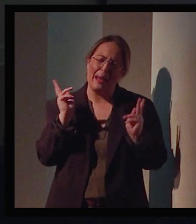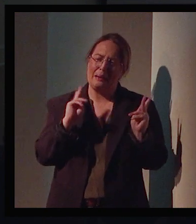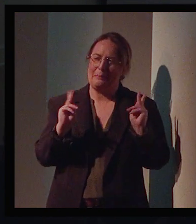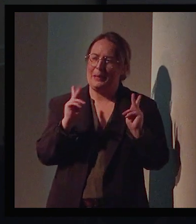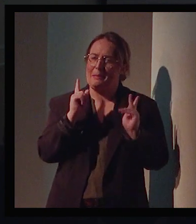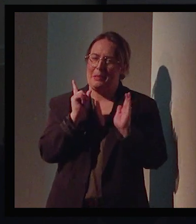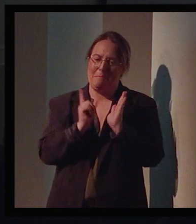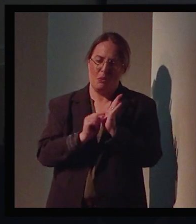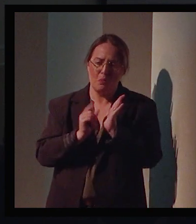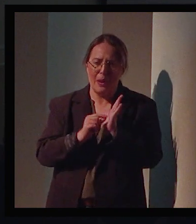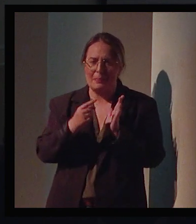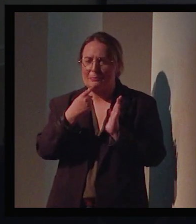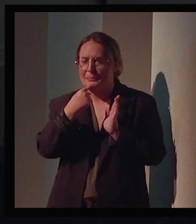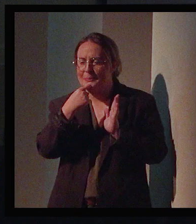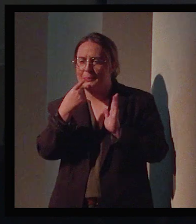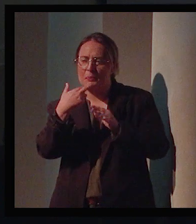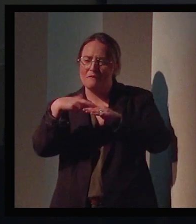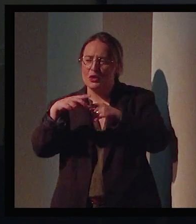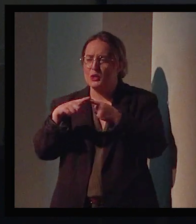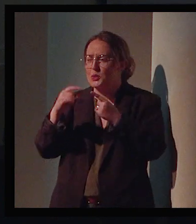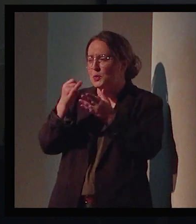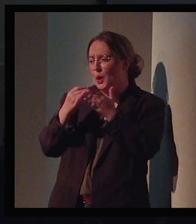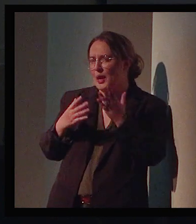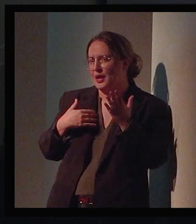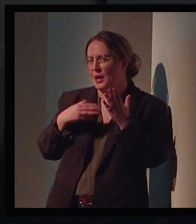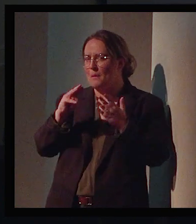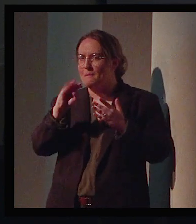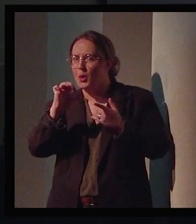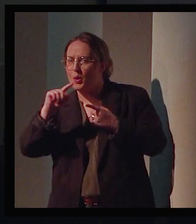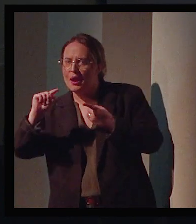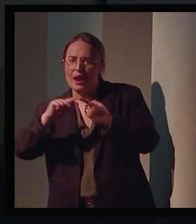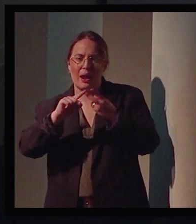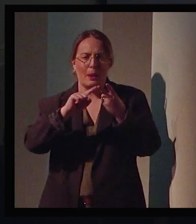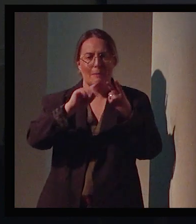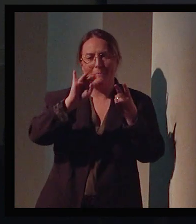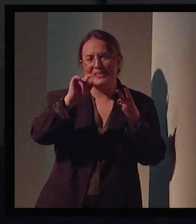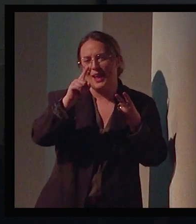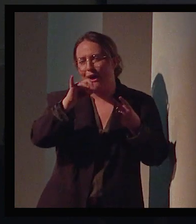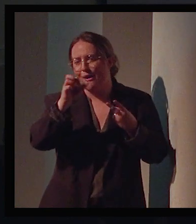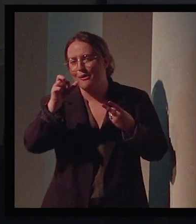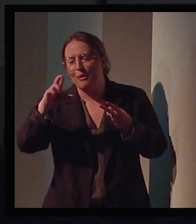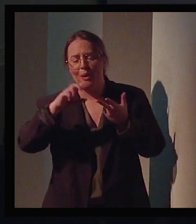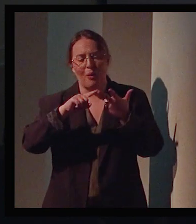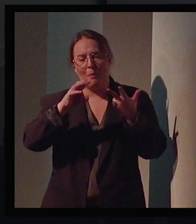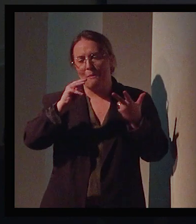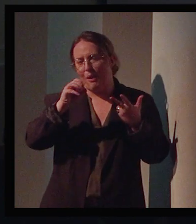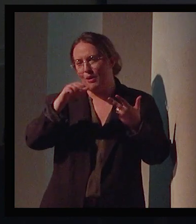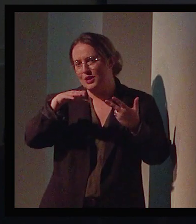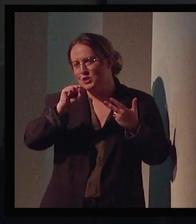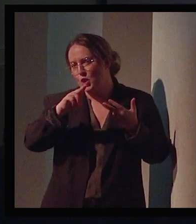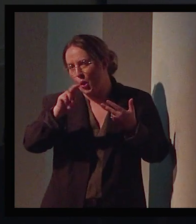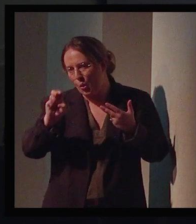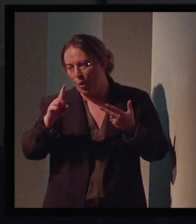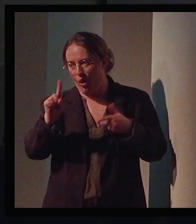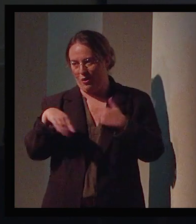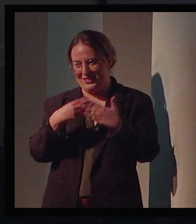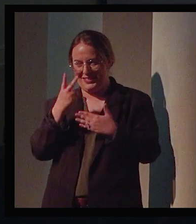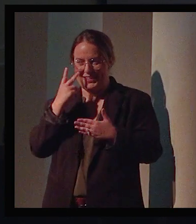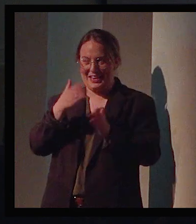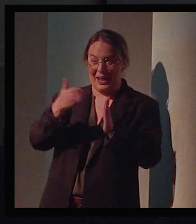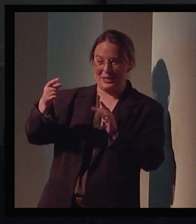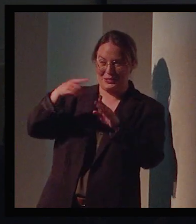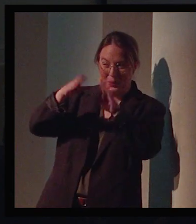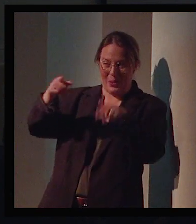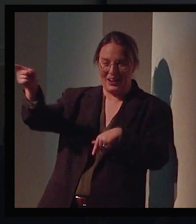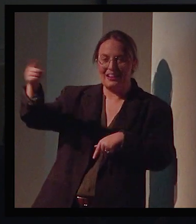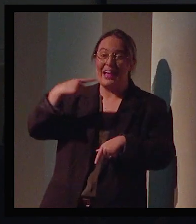who participated in the Impressionist exhibitions, Monet, Pissarro, Morisot, all of whom you can see next door. They